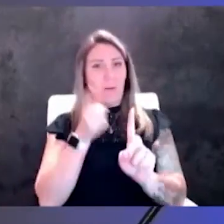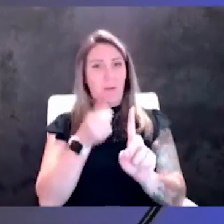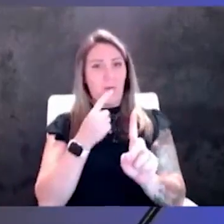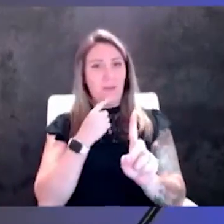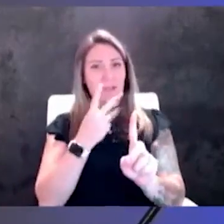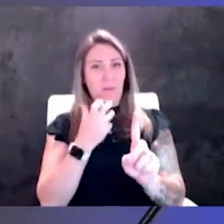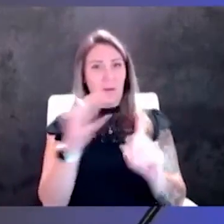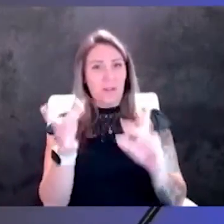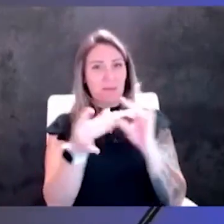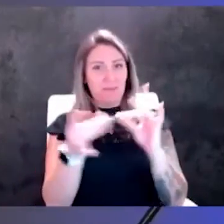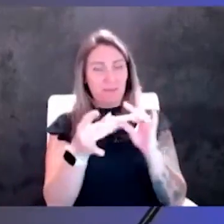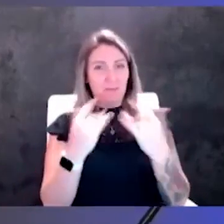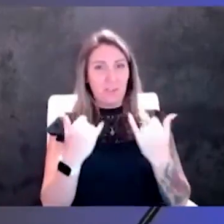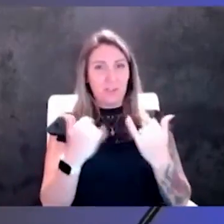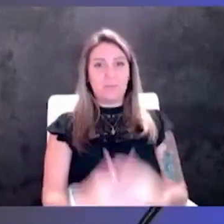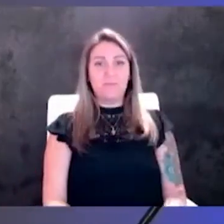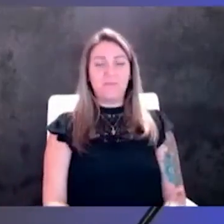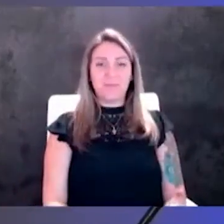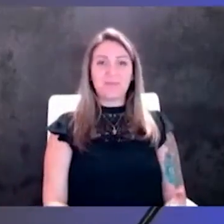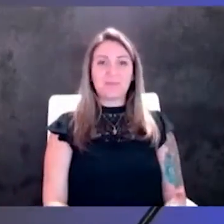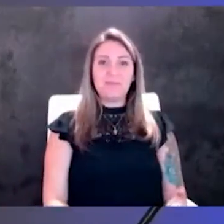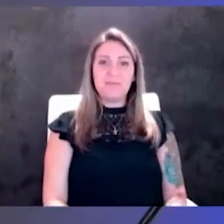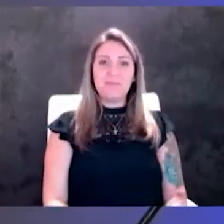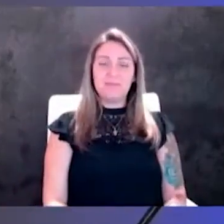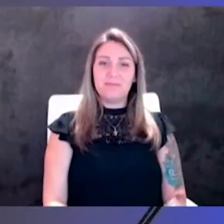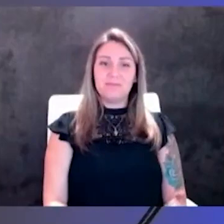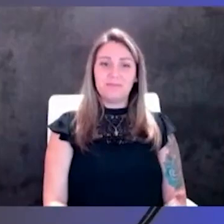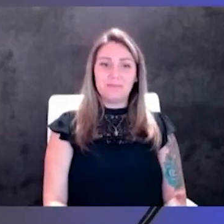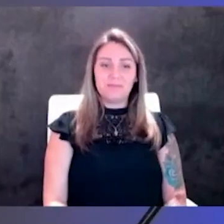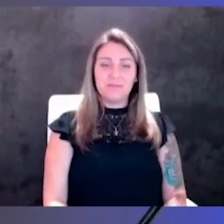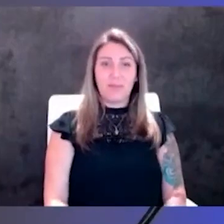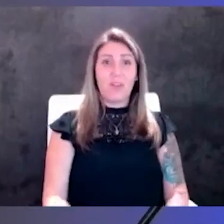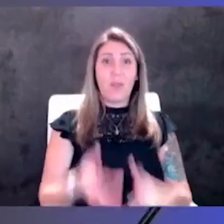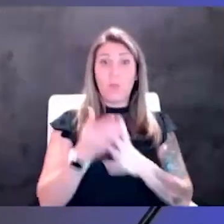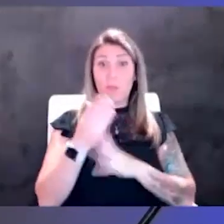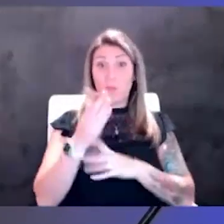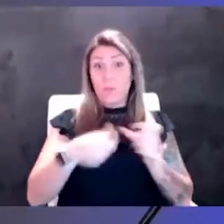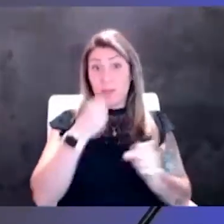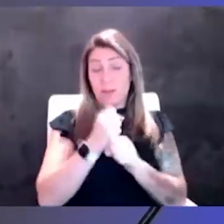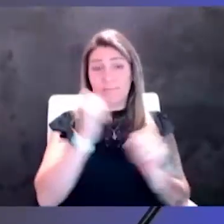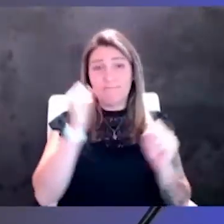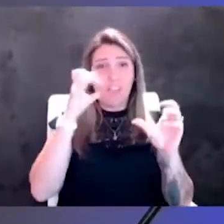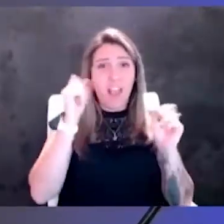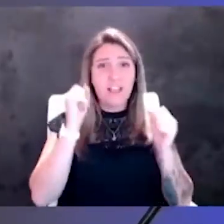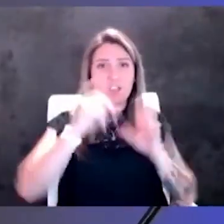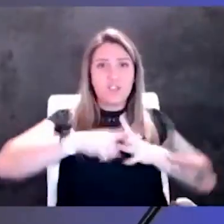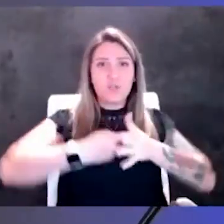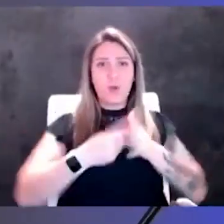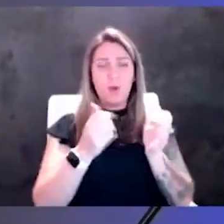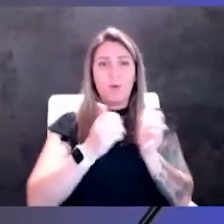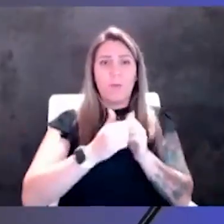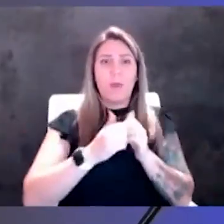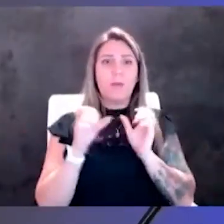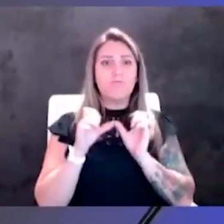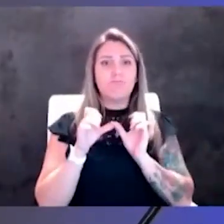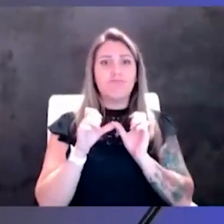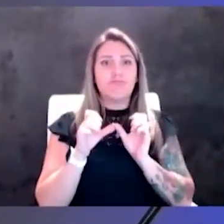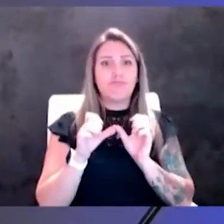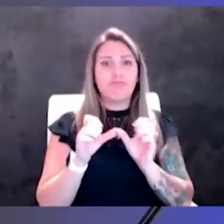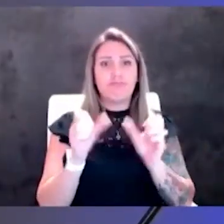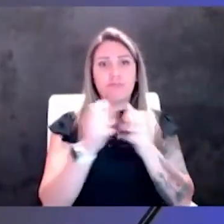today, that through the years, it's fascinating. We started with these long courses and multiple